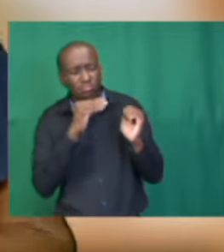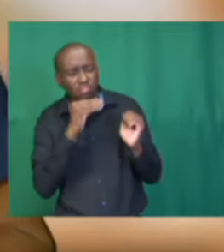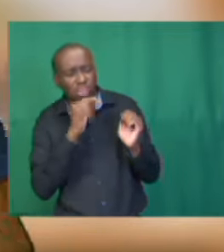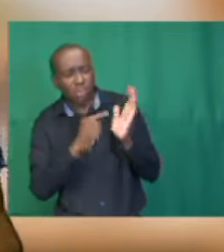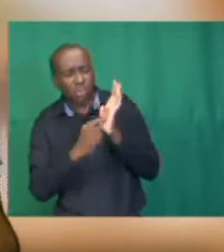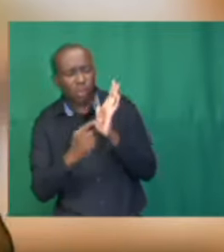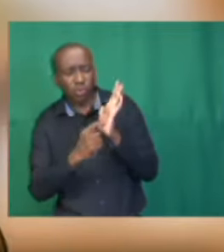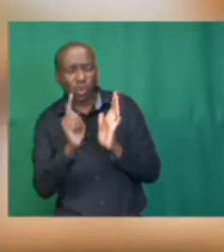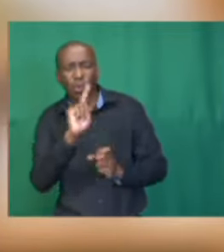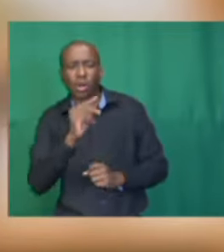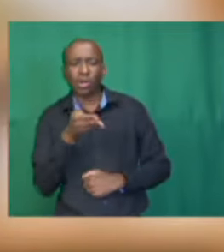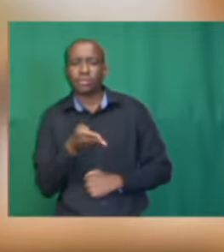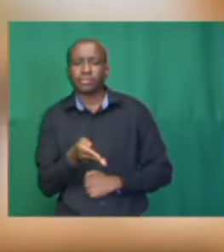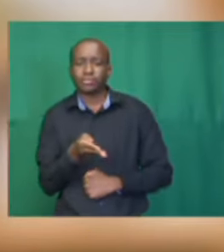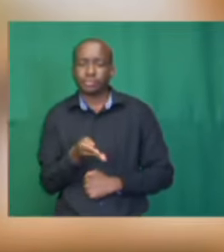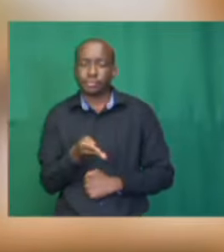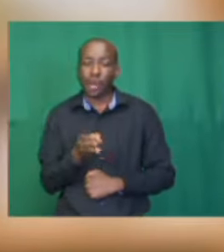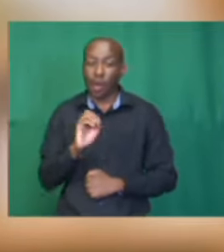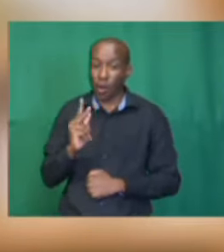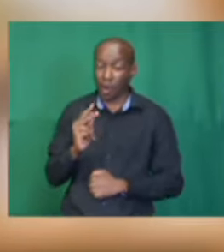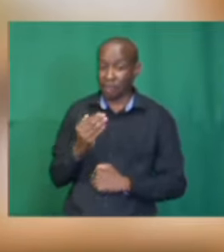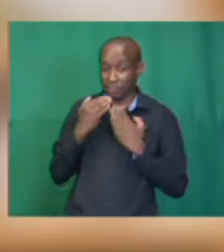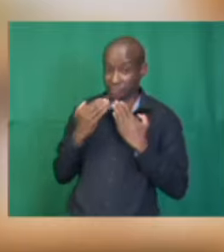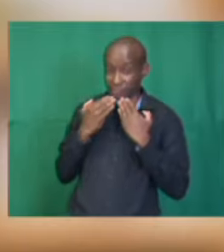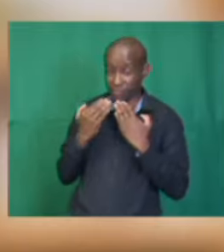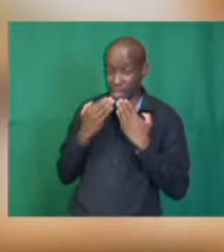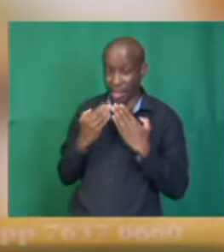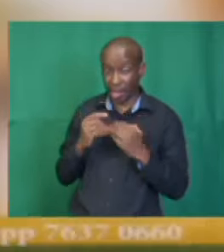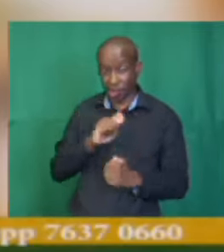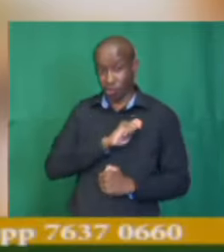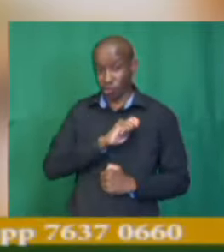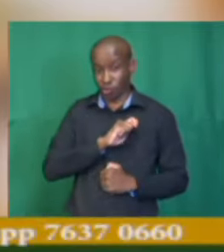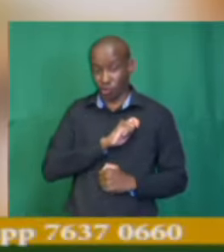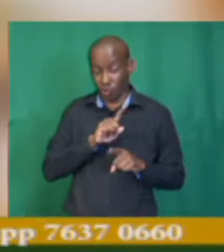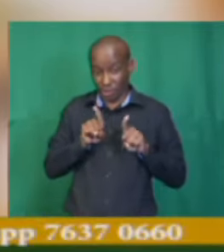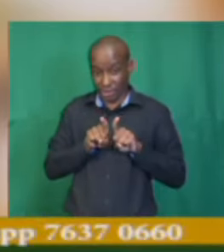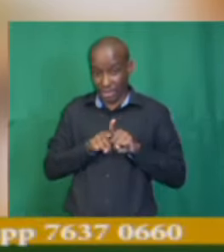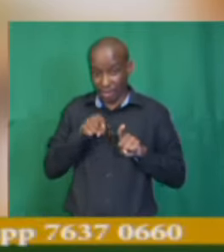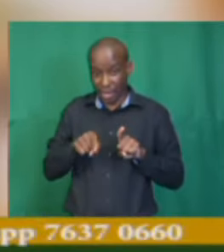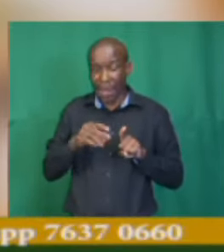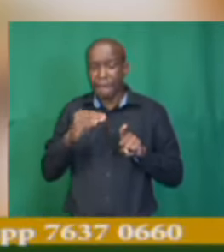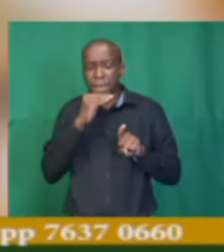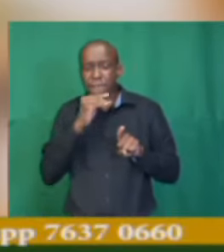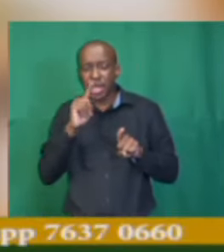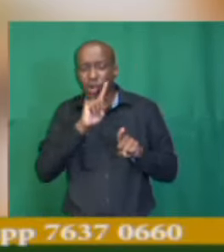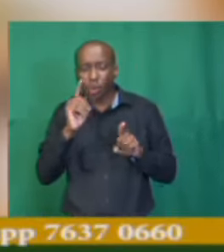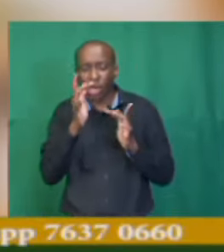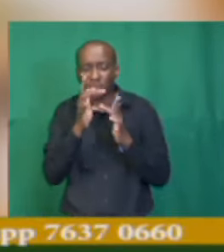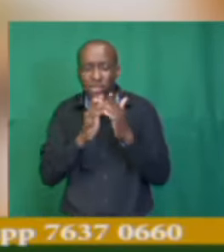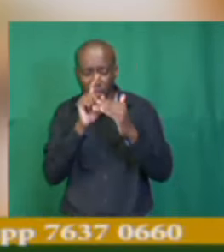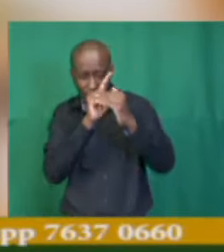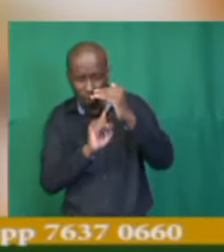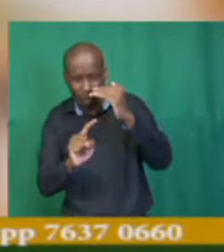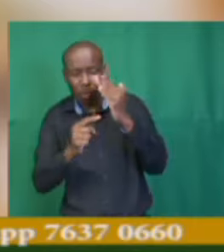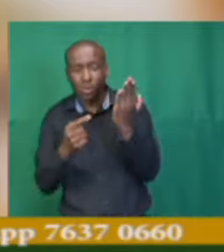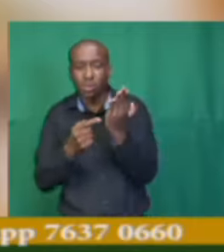Yes, thank you for that one too. We are going to look at the symbolic meaning of the